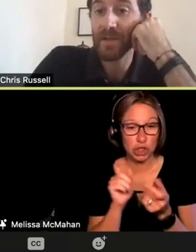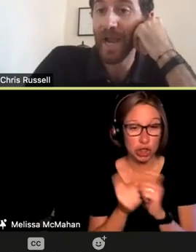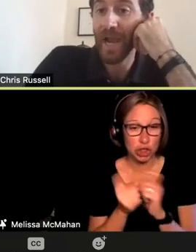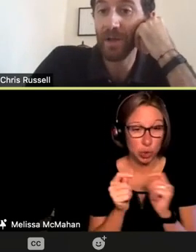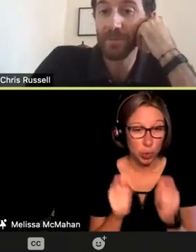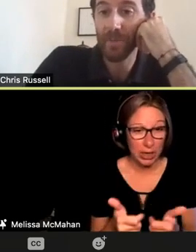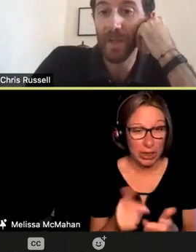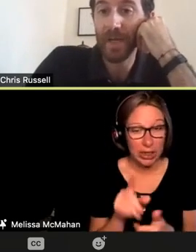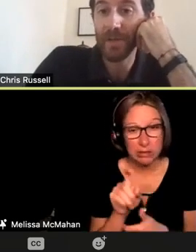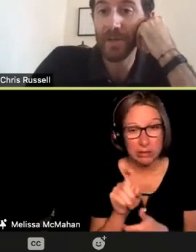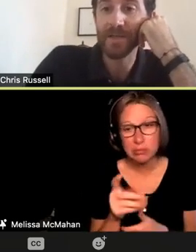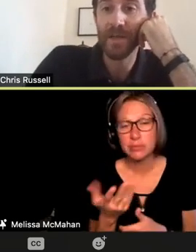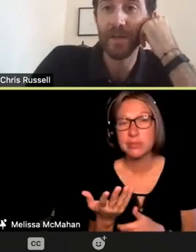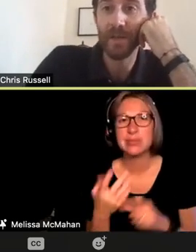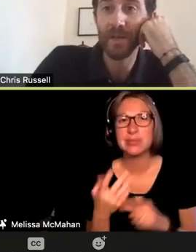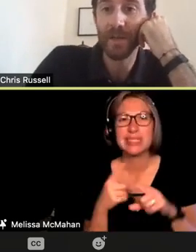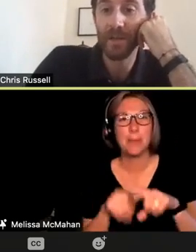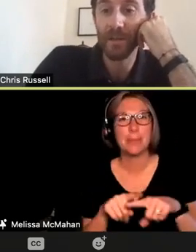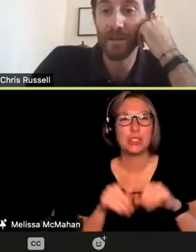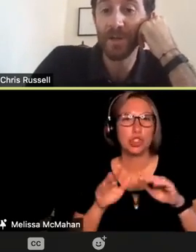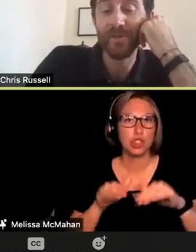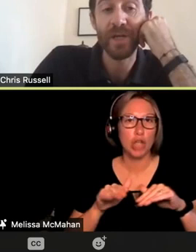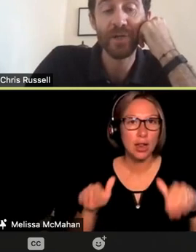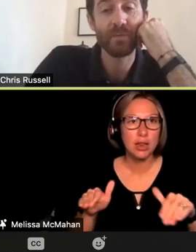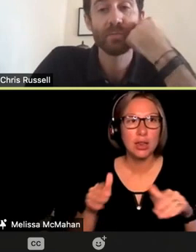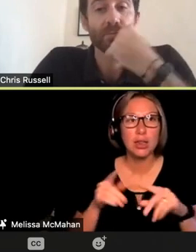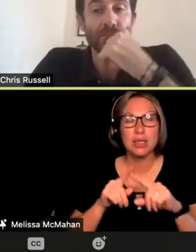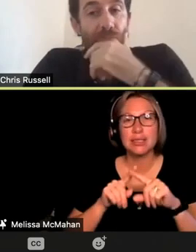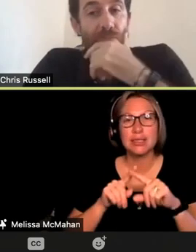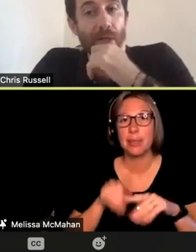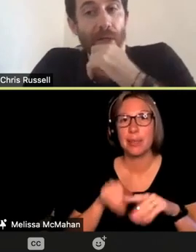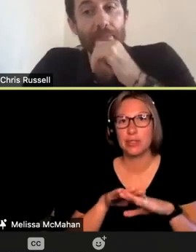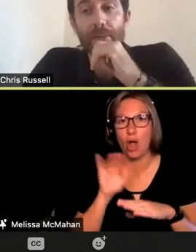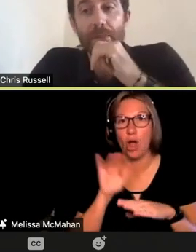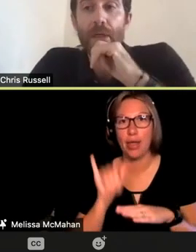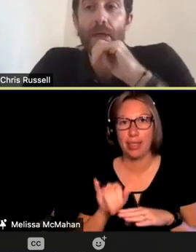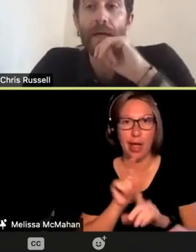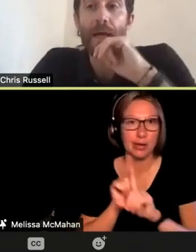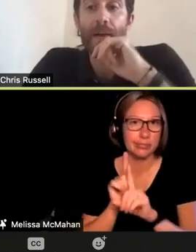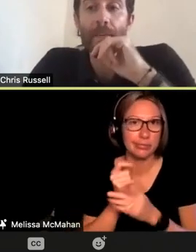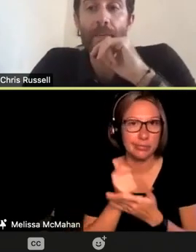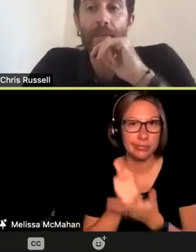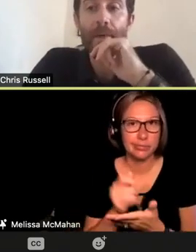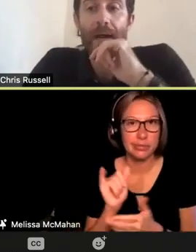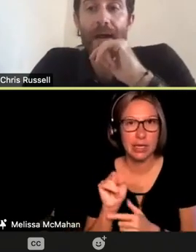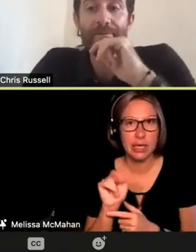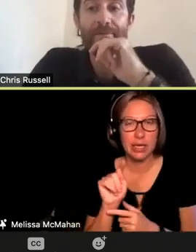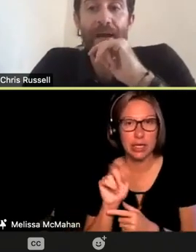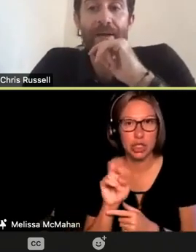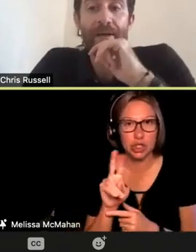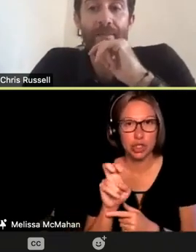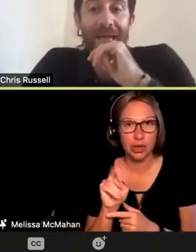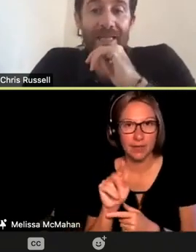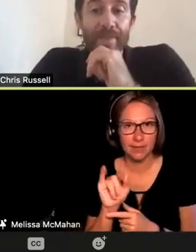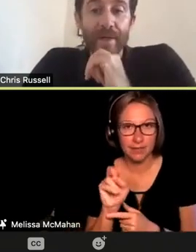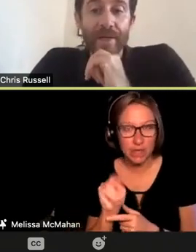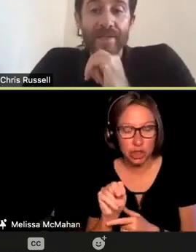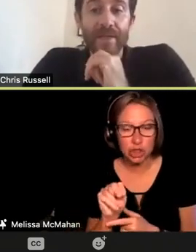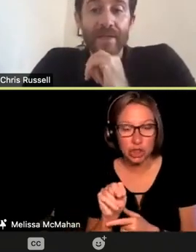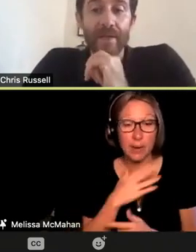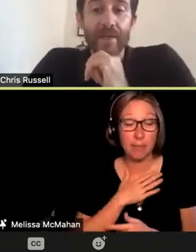depends on the child and it depends on the intervention, right? I find in